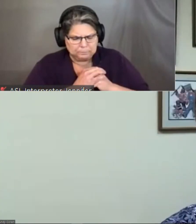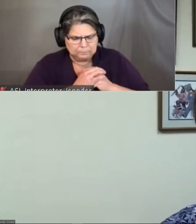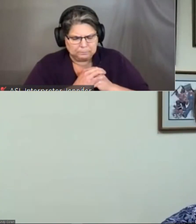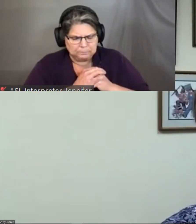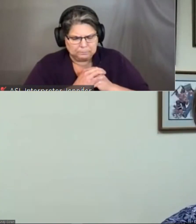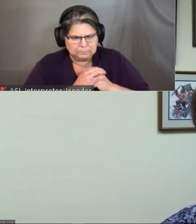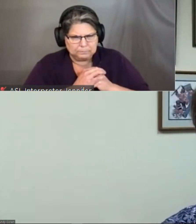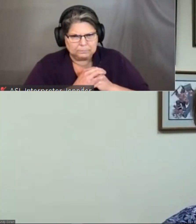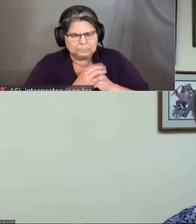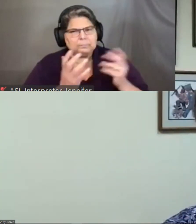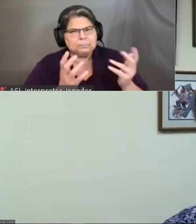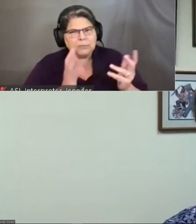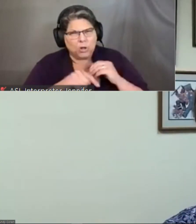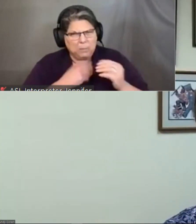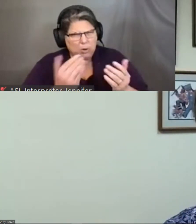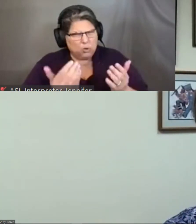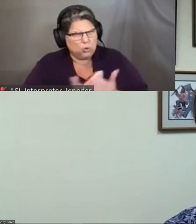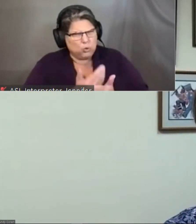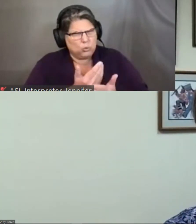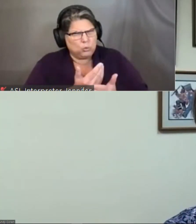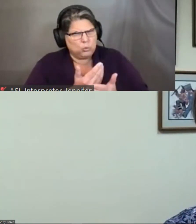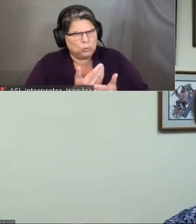Are you talking about new